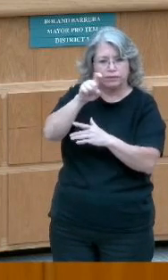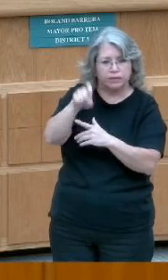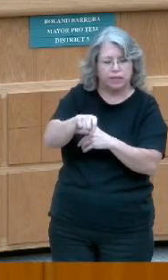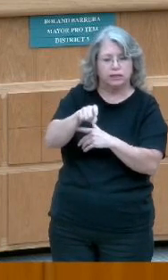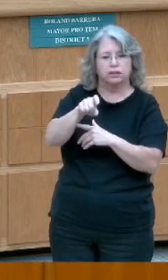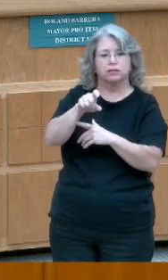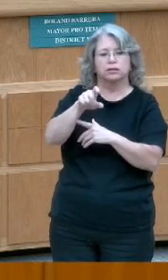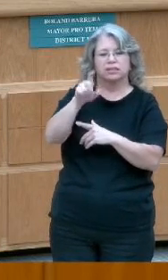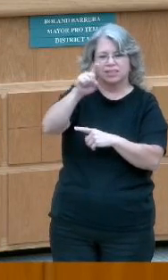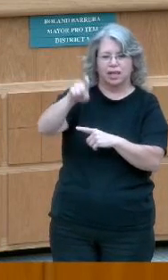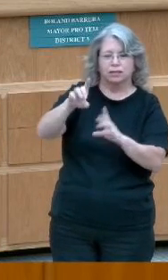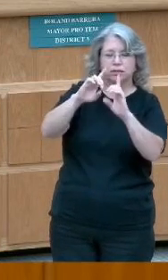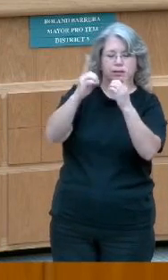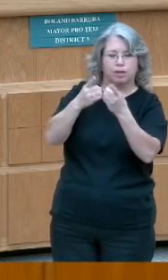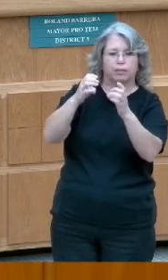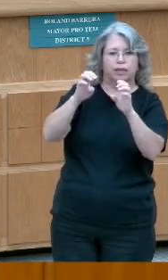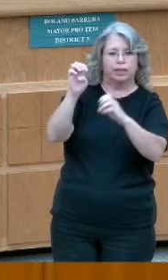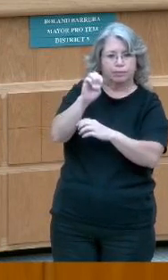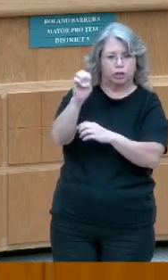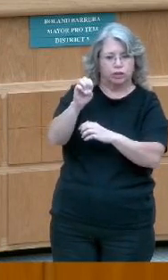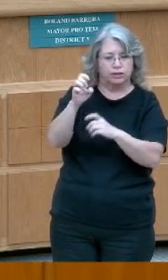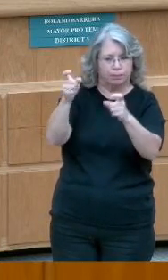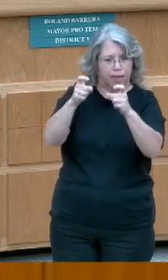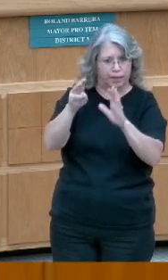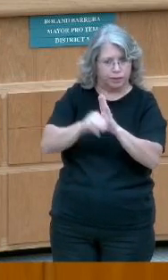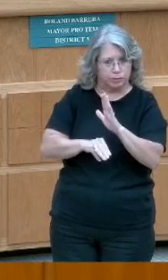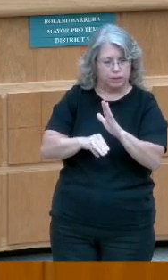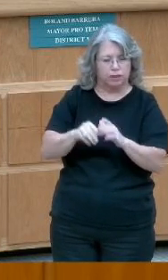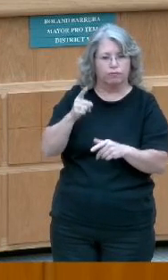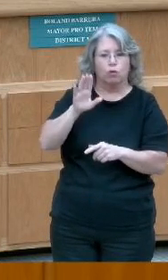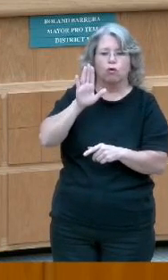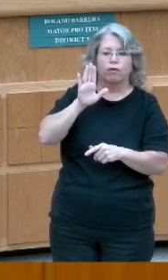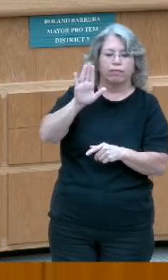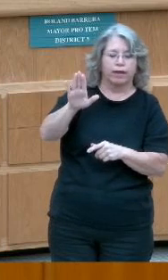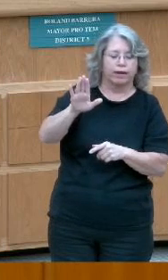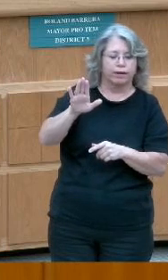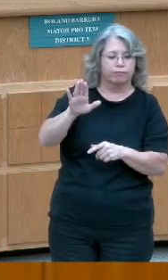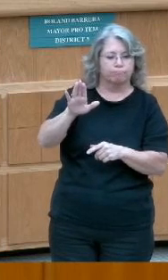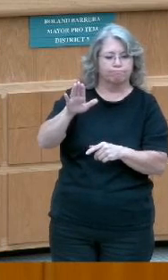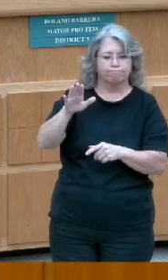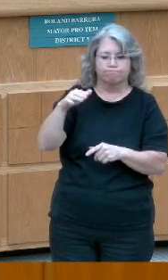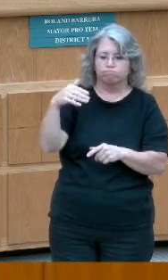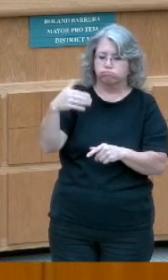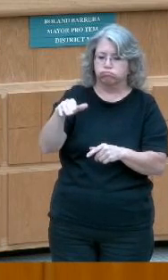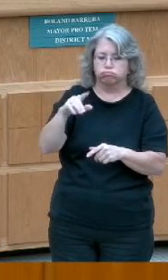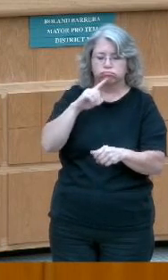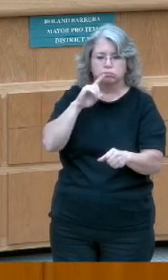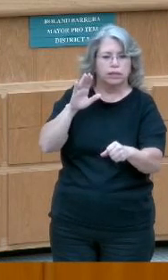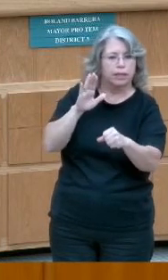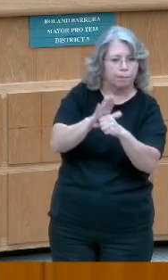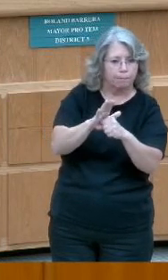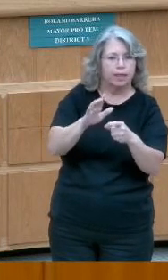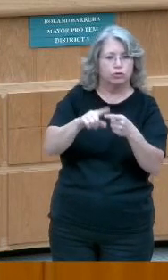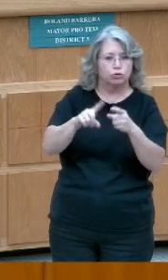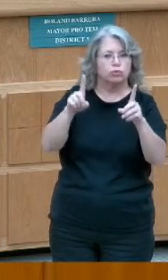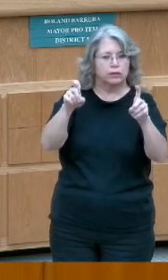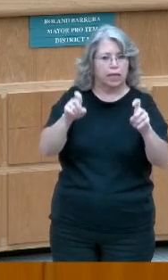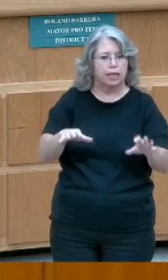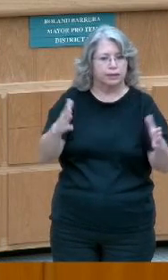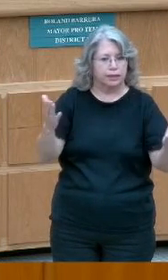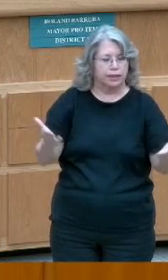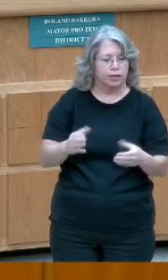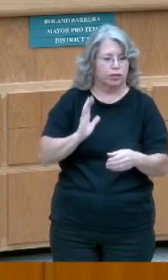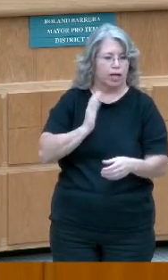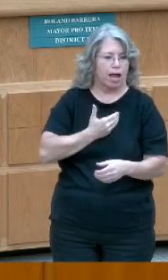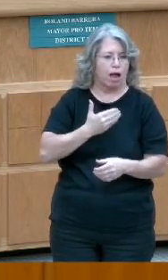Management, for their complete commitment to testing in Nueces County. We